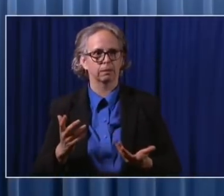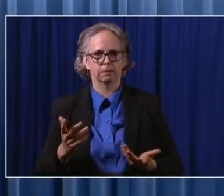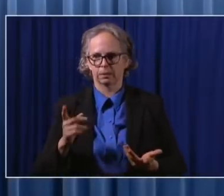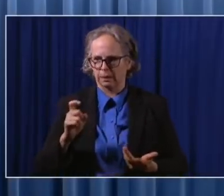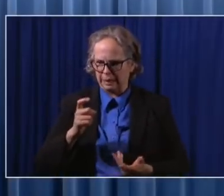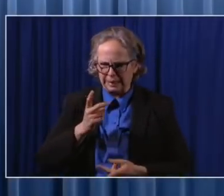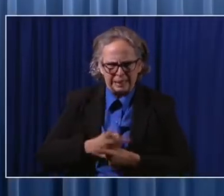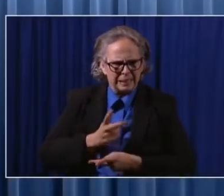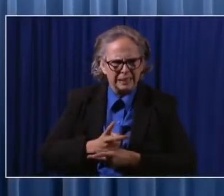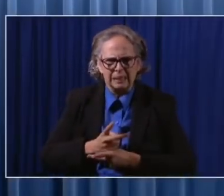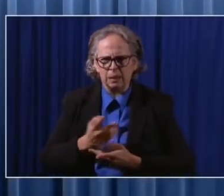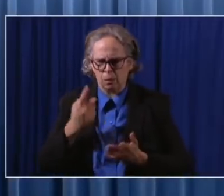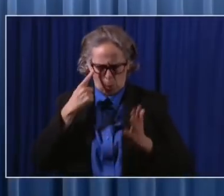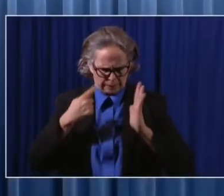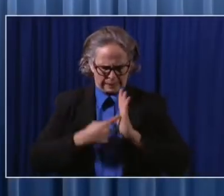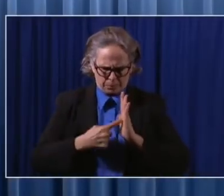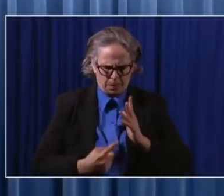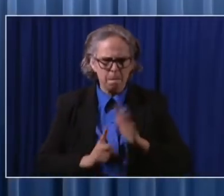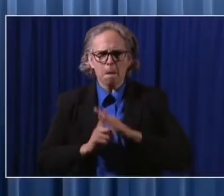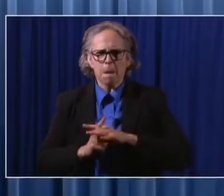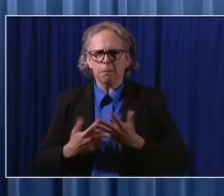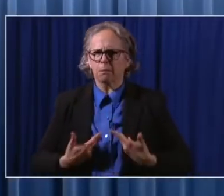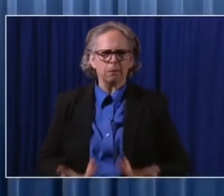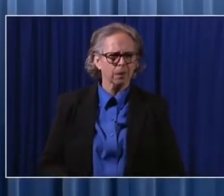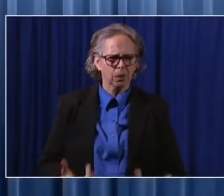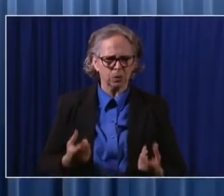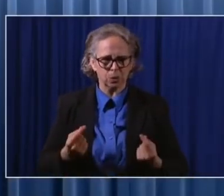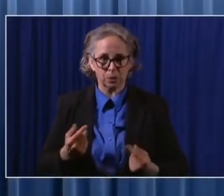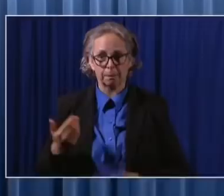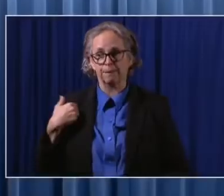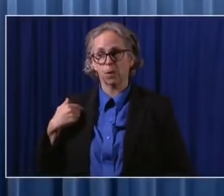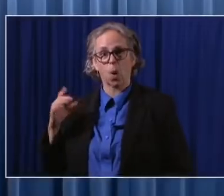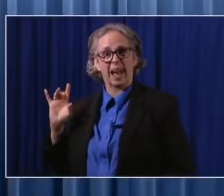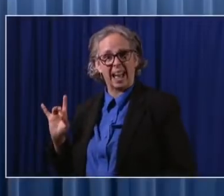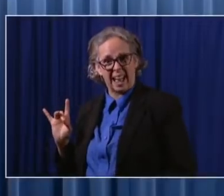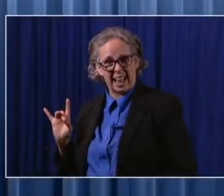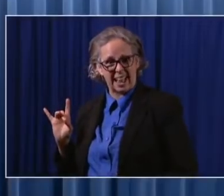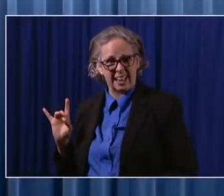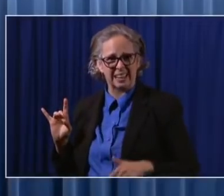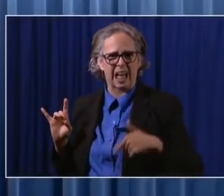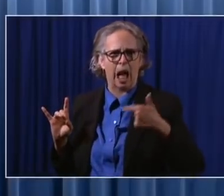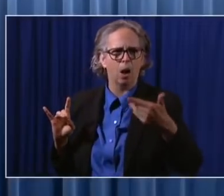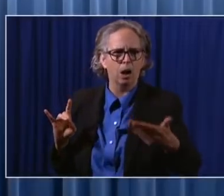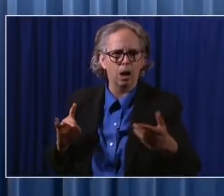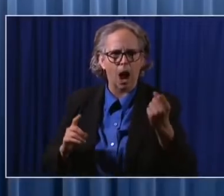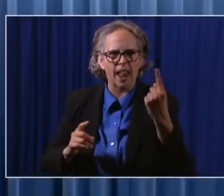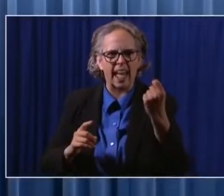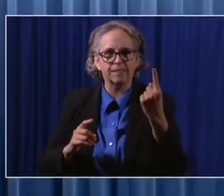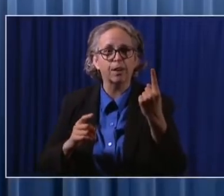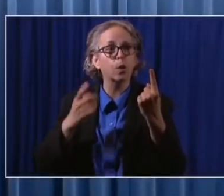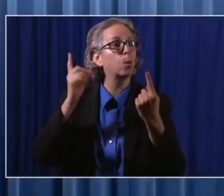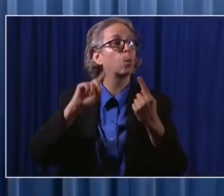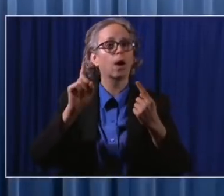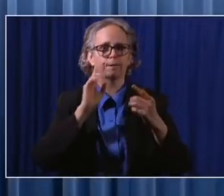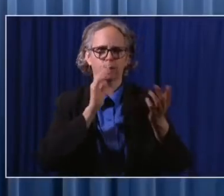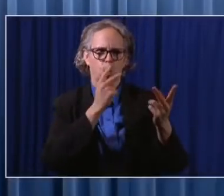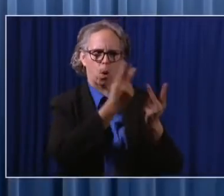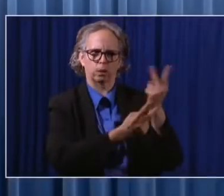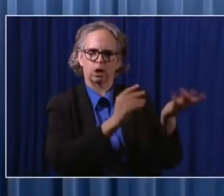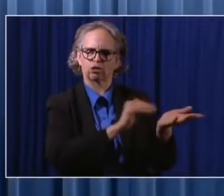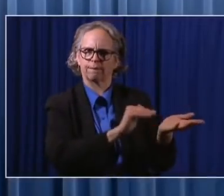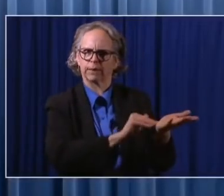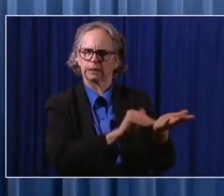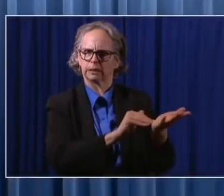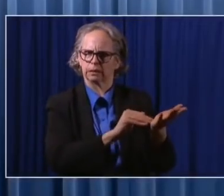July 7th, the average outpatient visits increased from 8 to 11. In recent weeks, over 81% of the cases are not